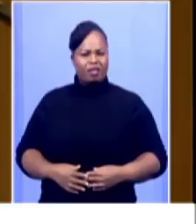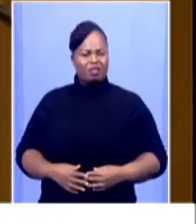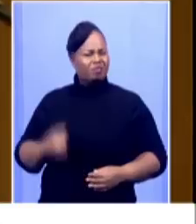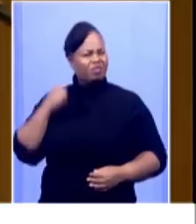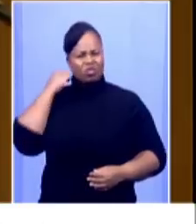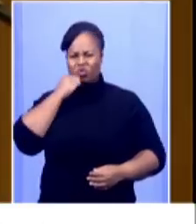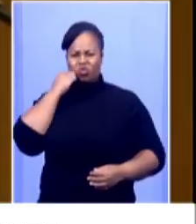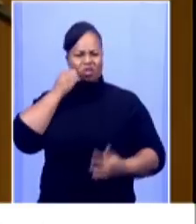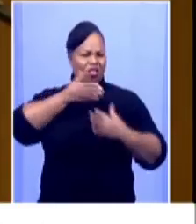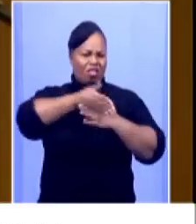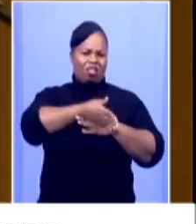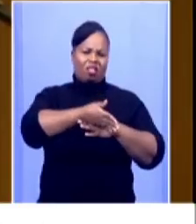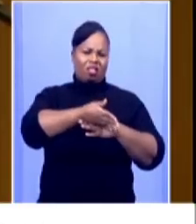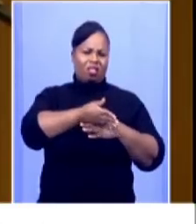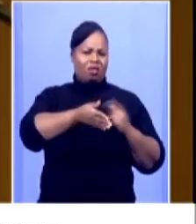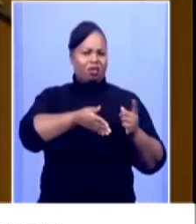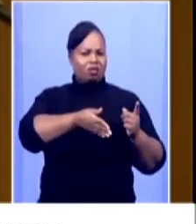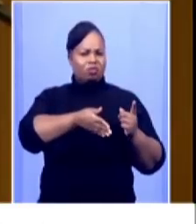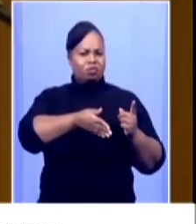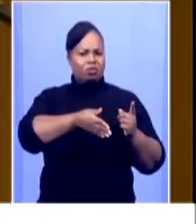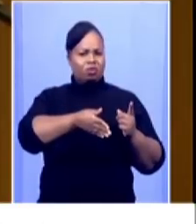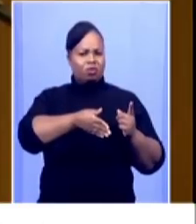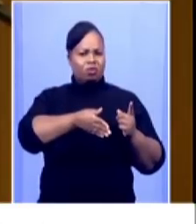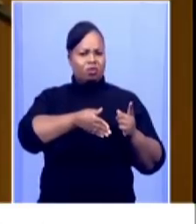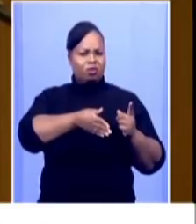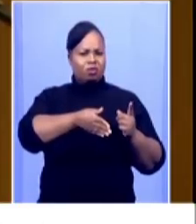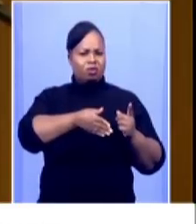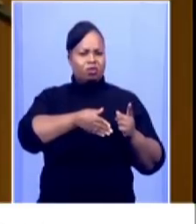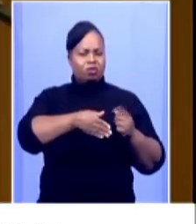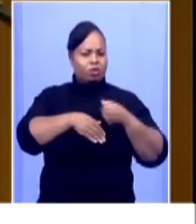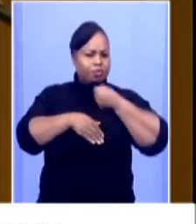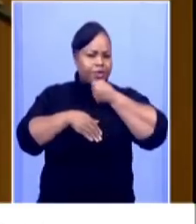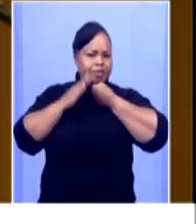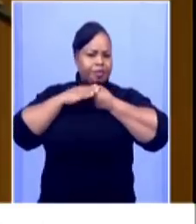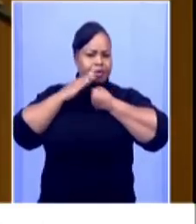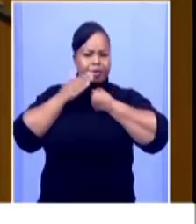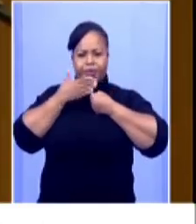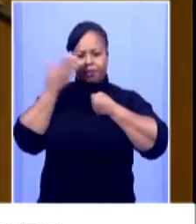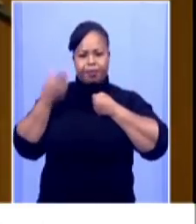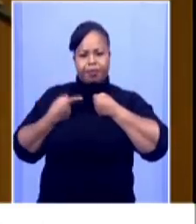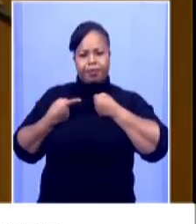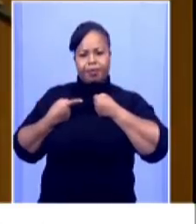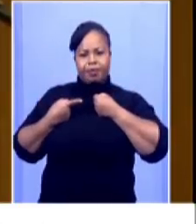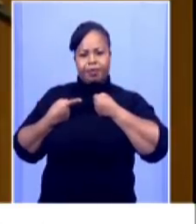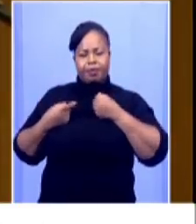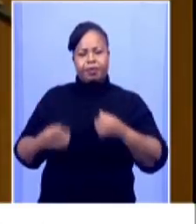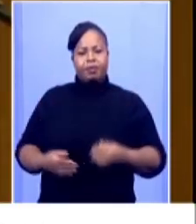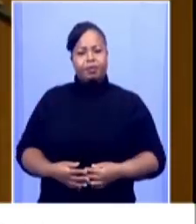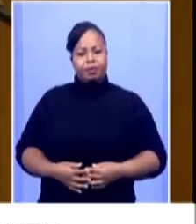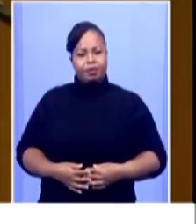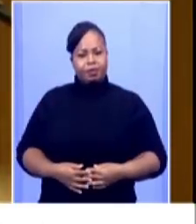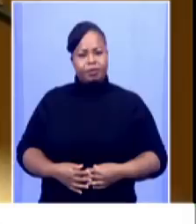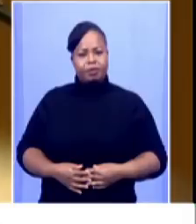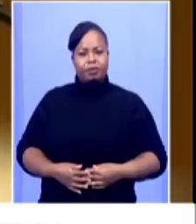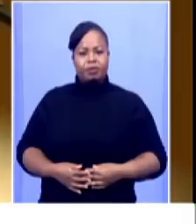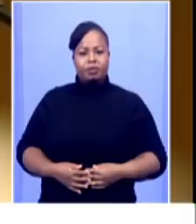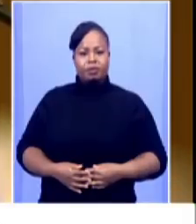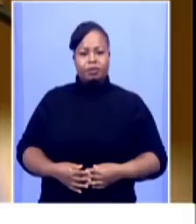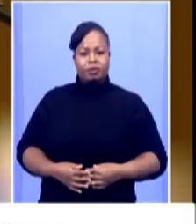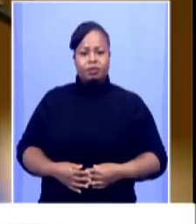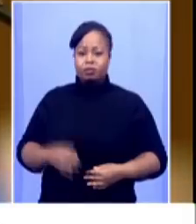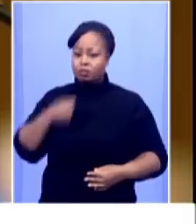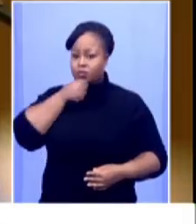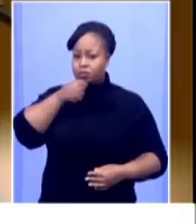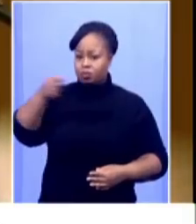I interrupt you? You're not standing by a microphone. Should I come, sir? Are you picking?